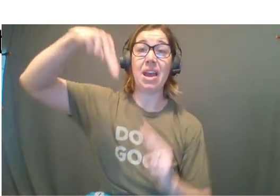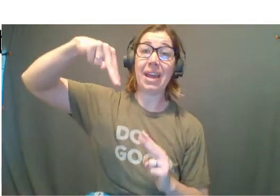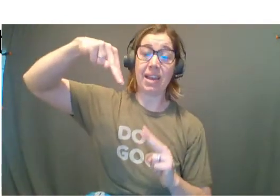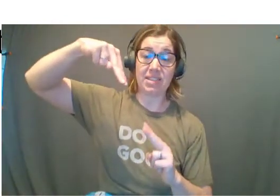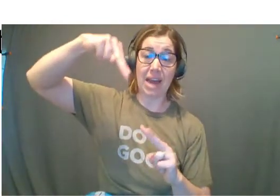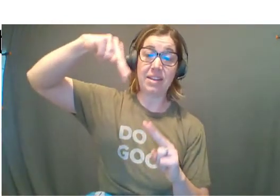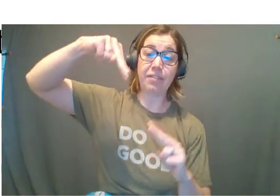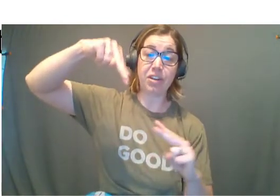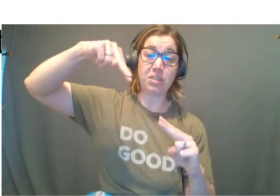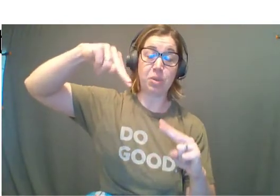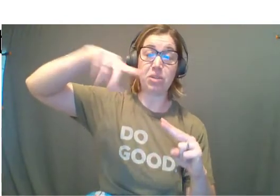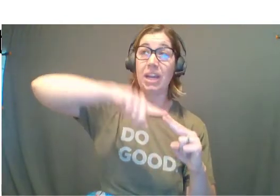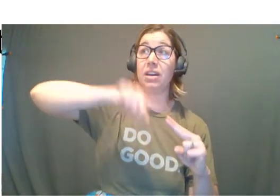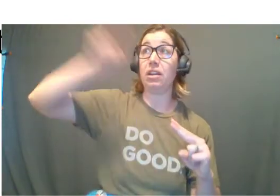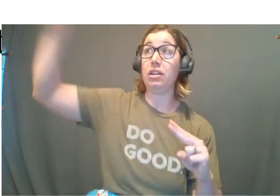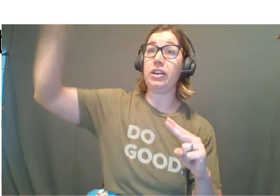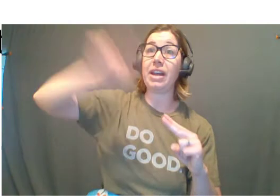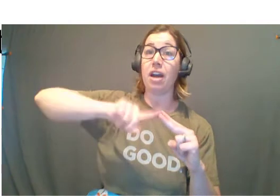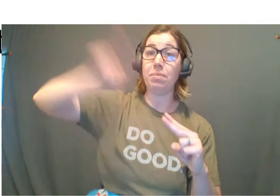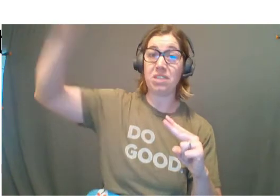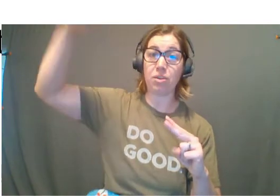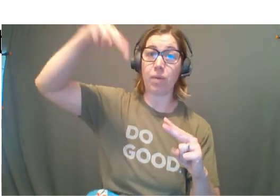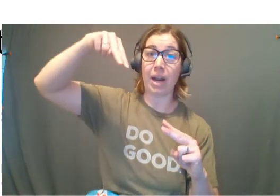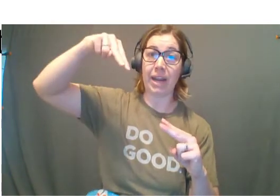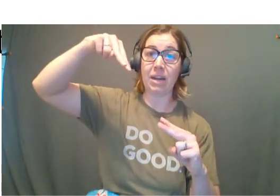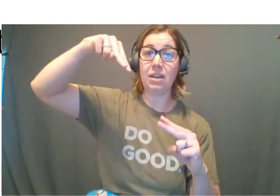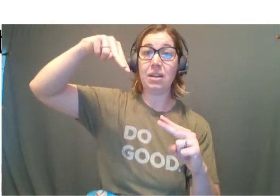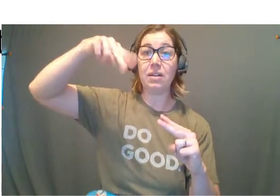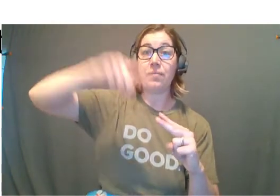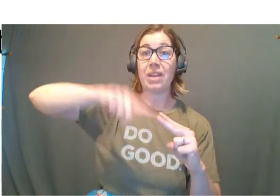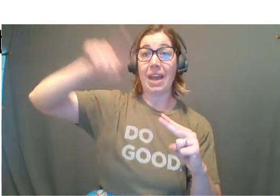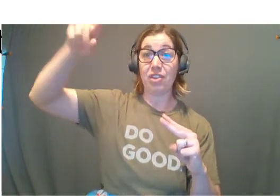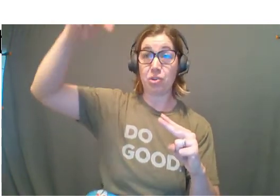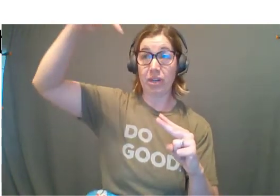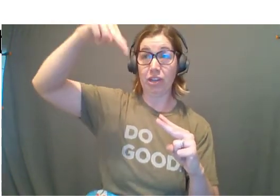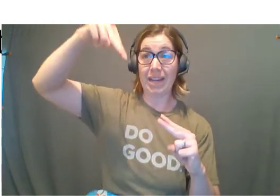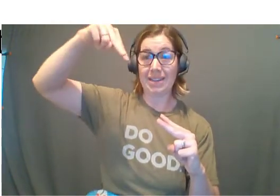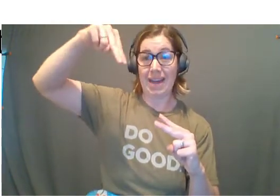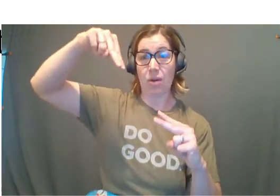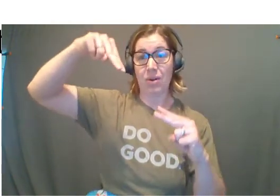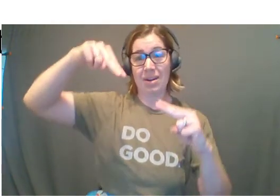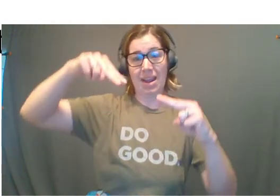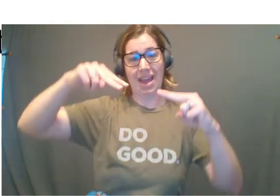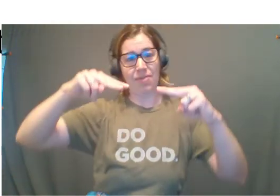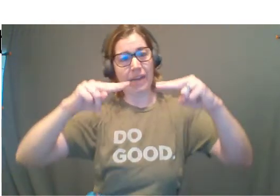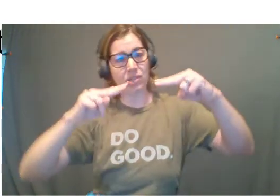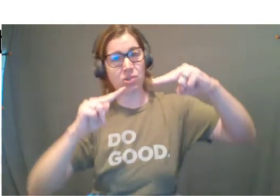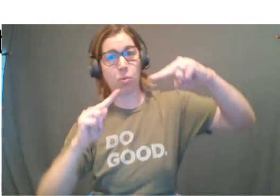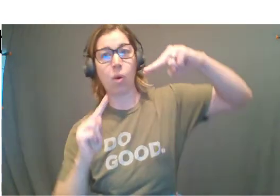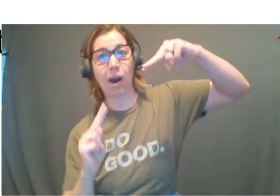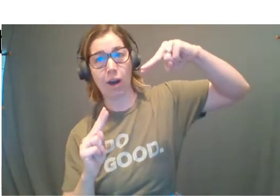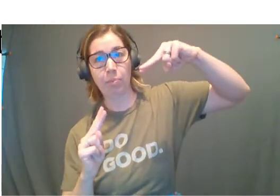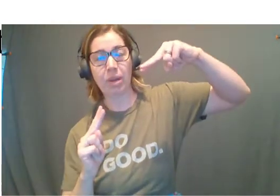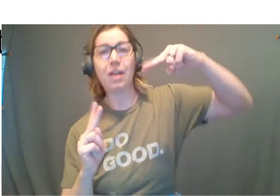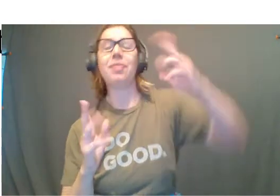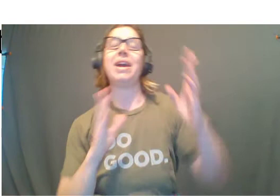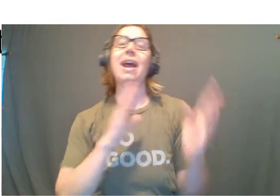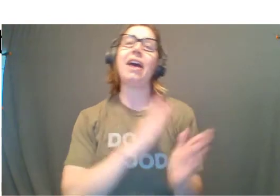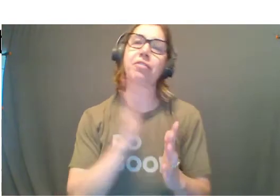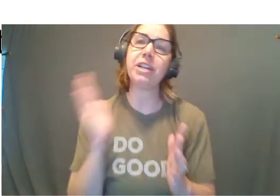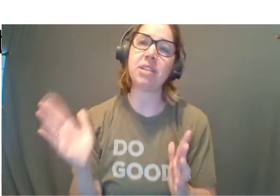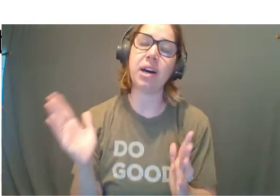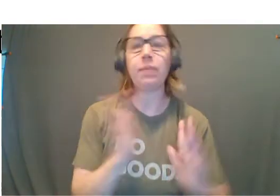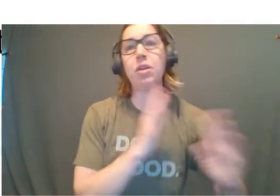this is that difference between looking up to the right and the tree looking down, and that swap.